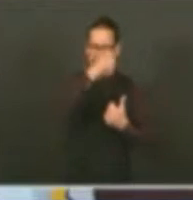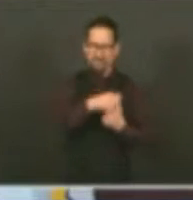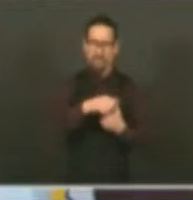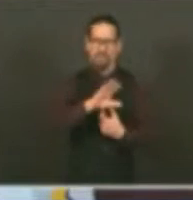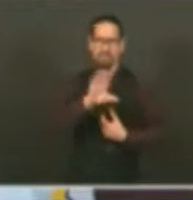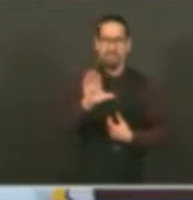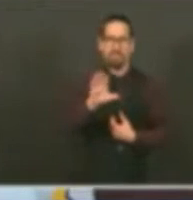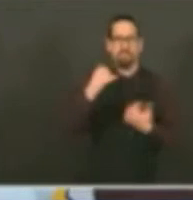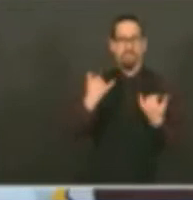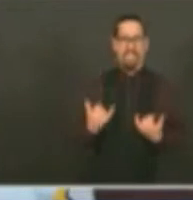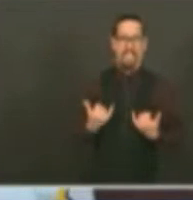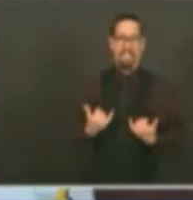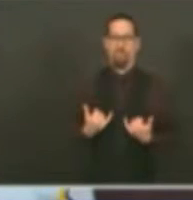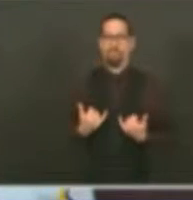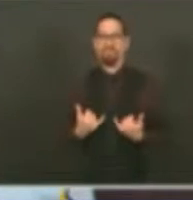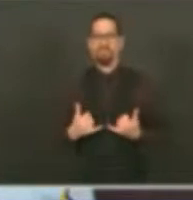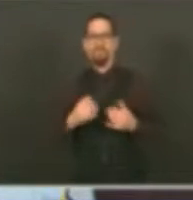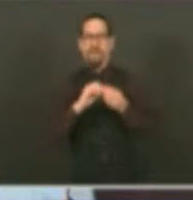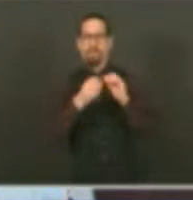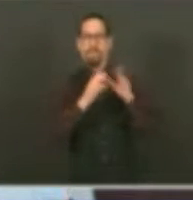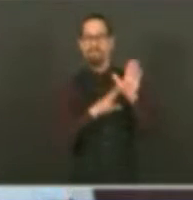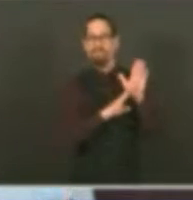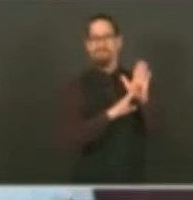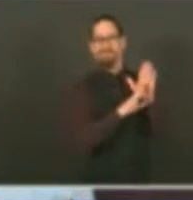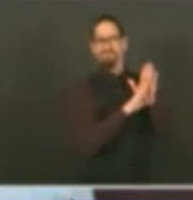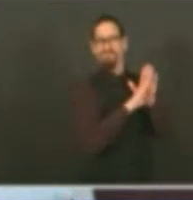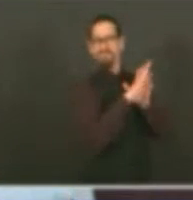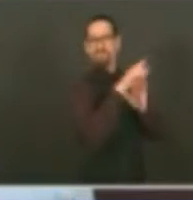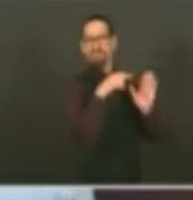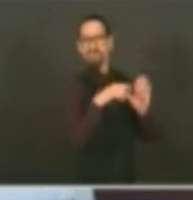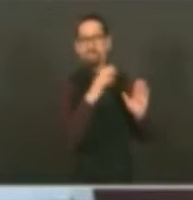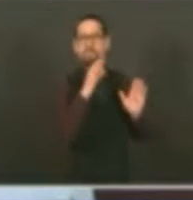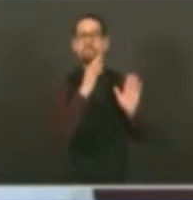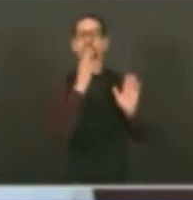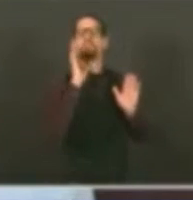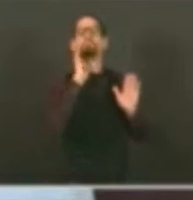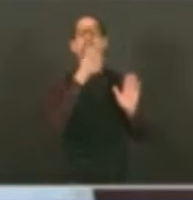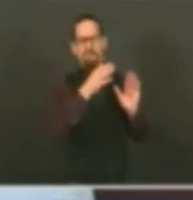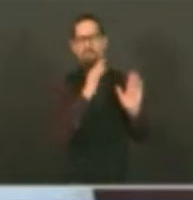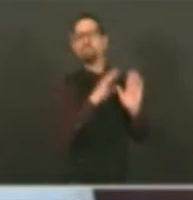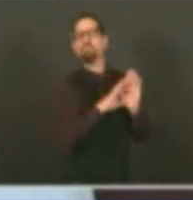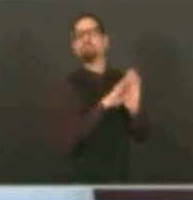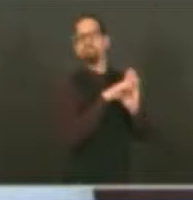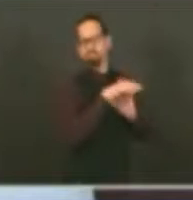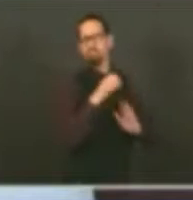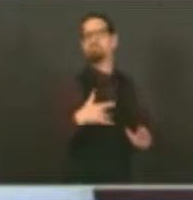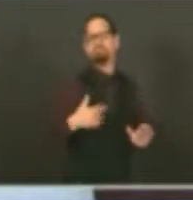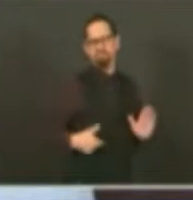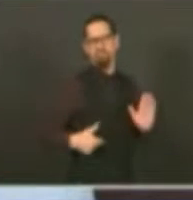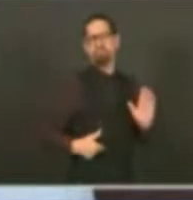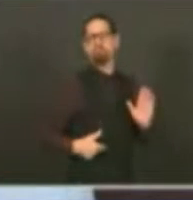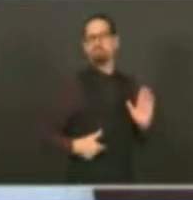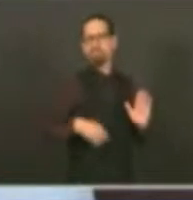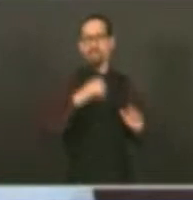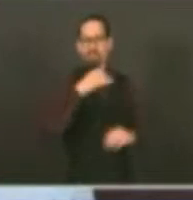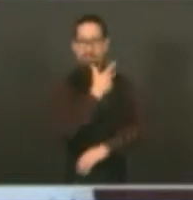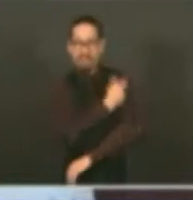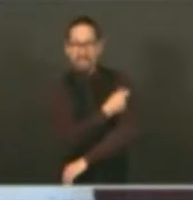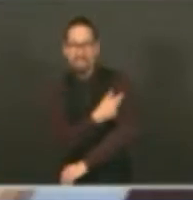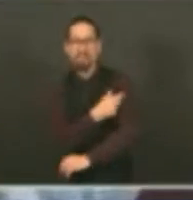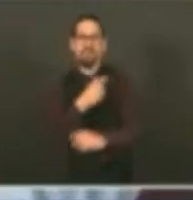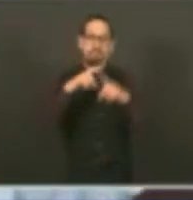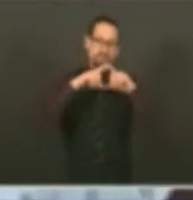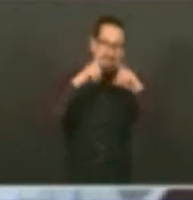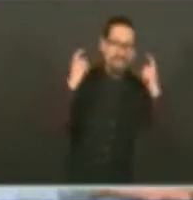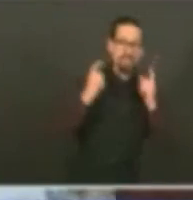upward slope of a peak. I think in the near future, we're going to come down. And vaccines, along with masking and physical distancing